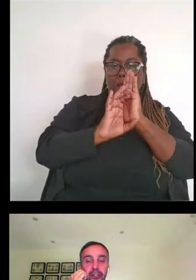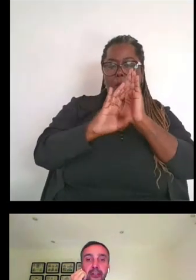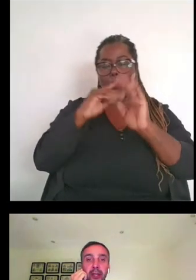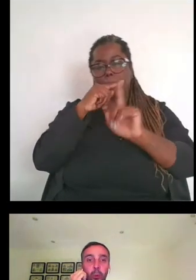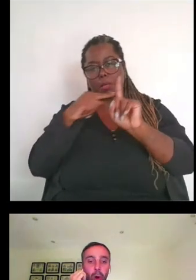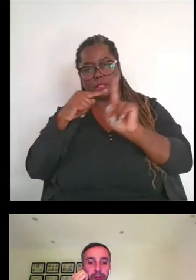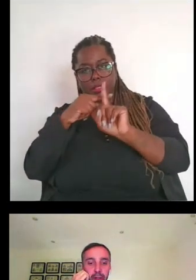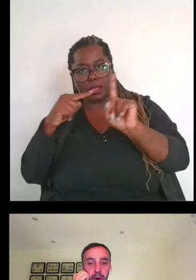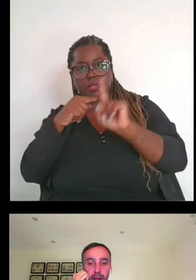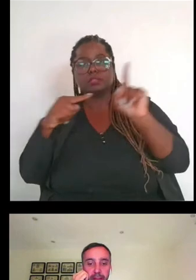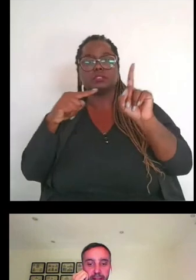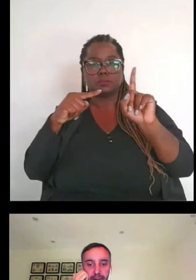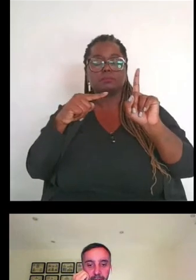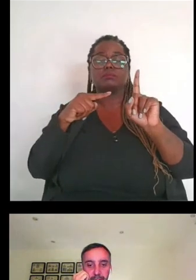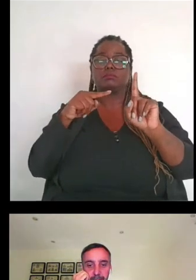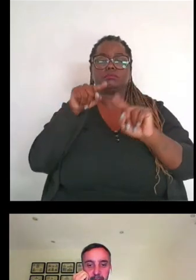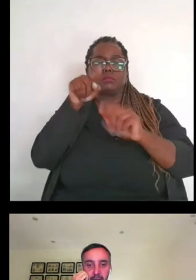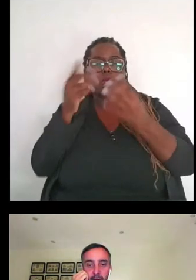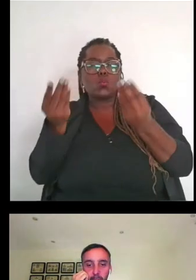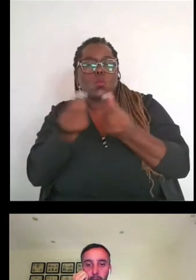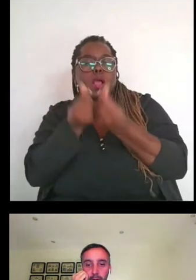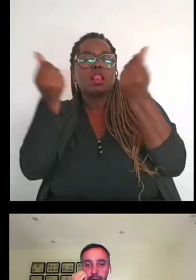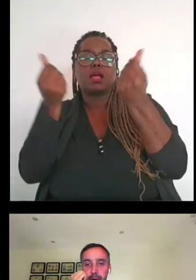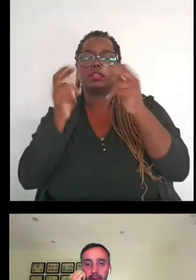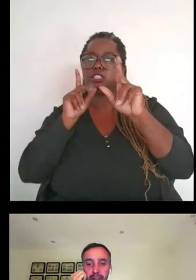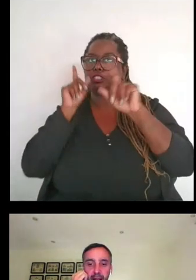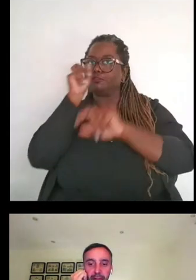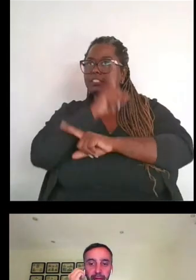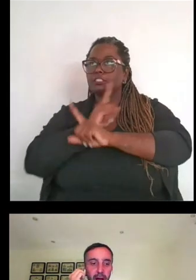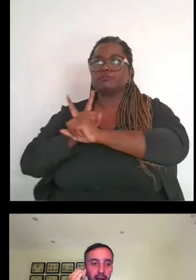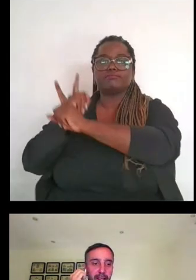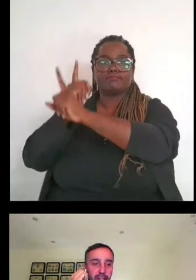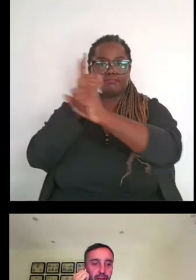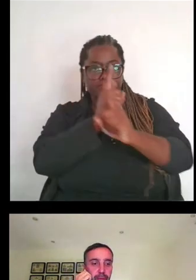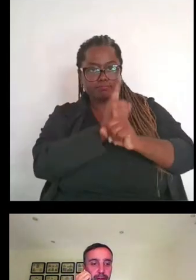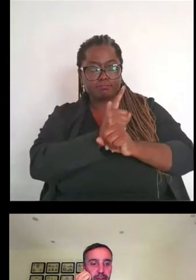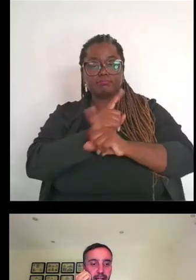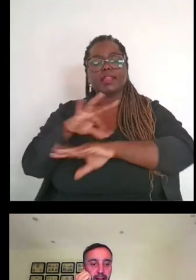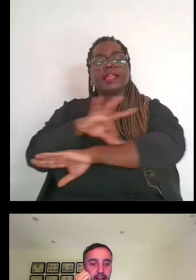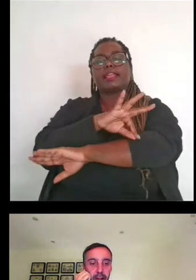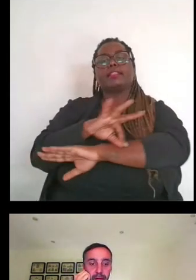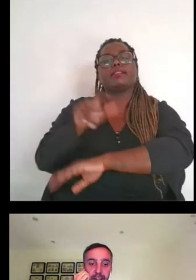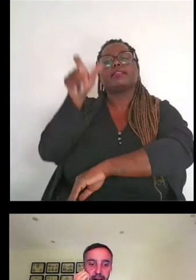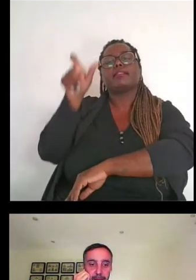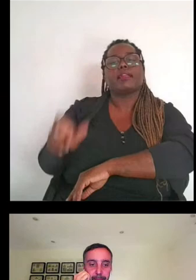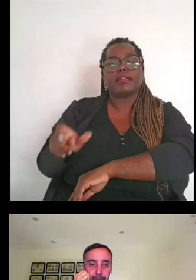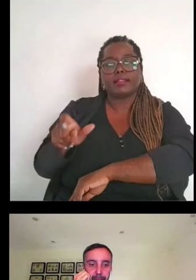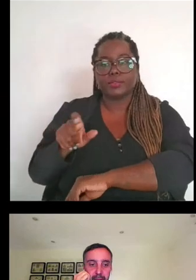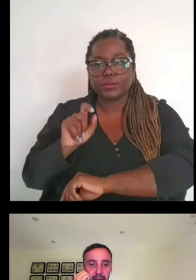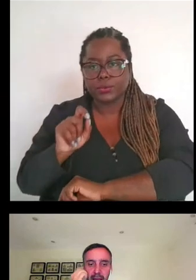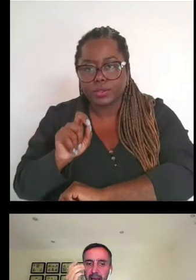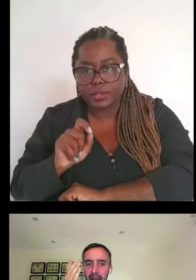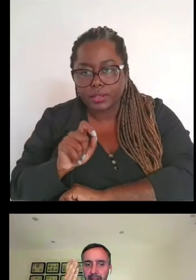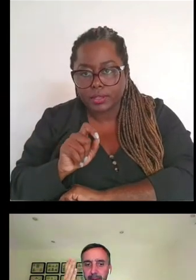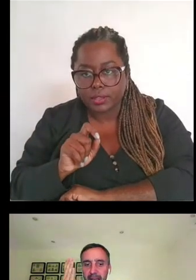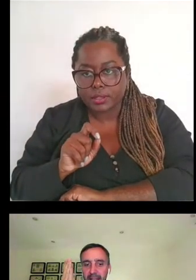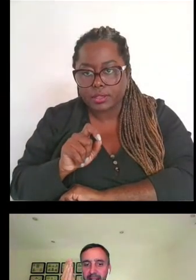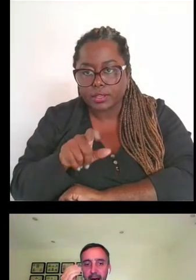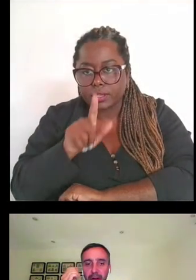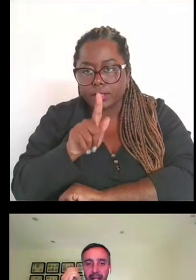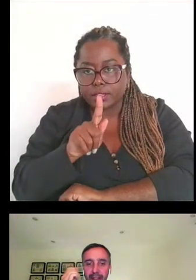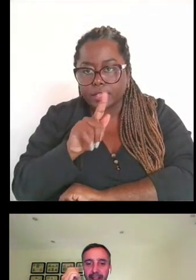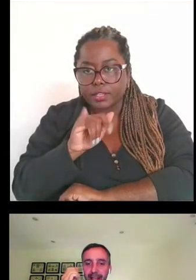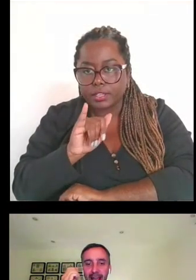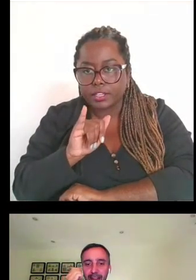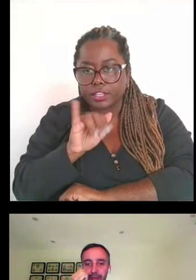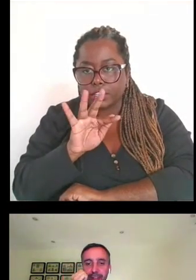of all these houses was her race givered one of the most colorful architectural personalities of the time it has